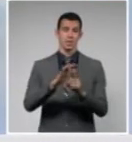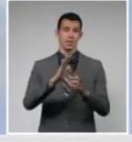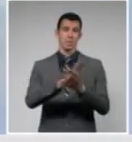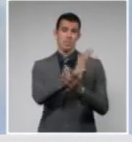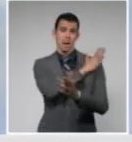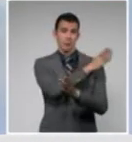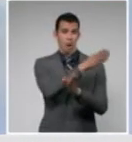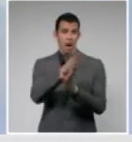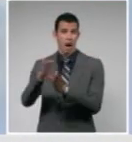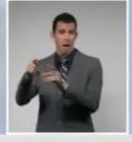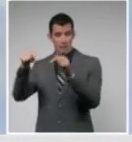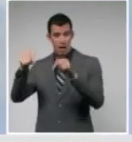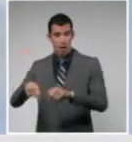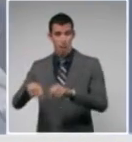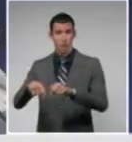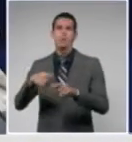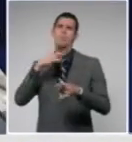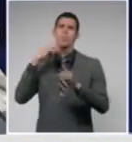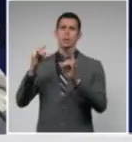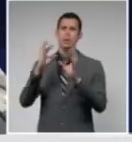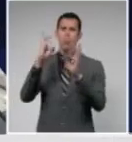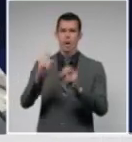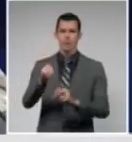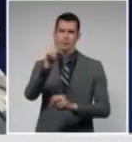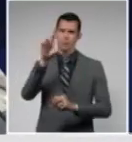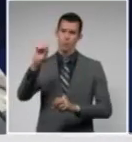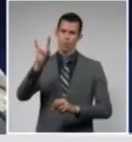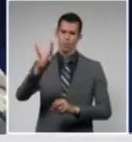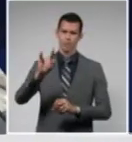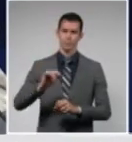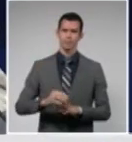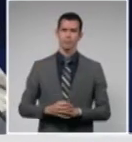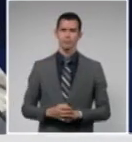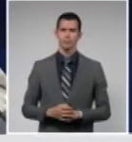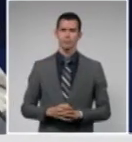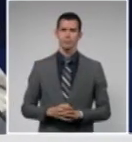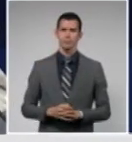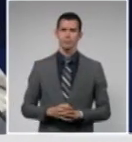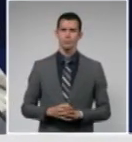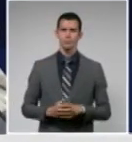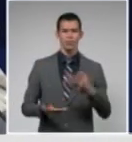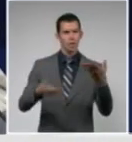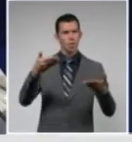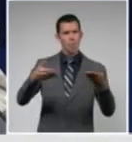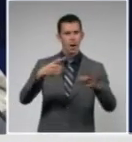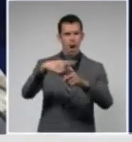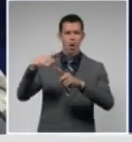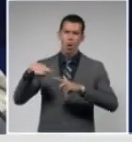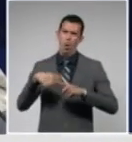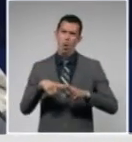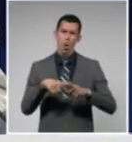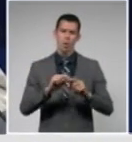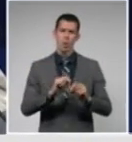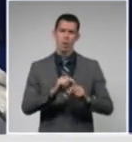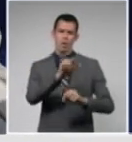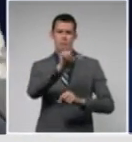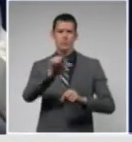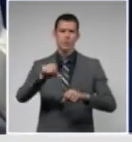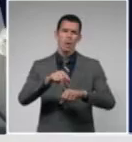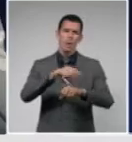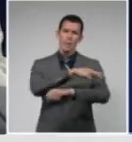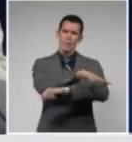4,131 people, or 84.8% of all confirmed cases in Cuba, have recovered from the